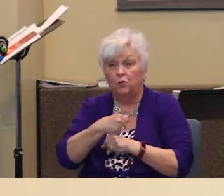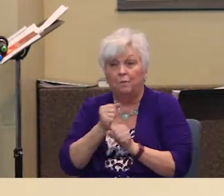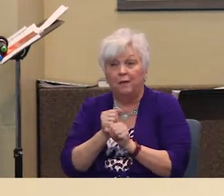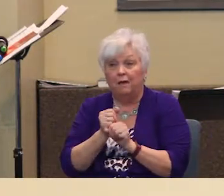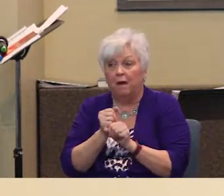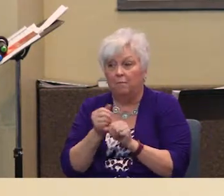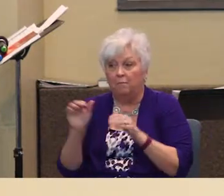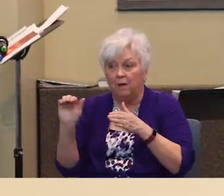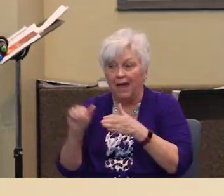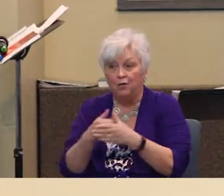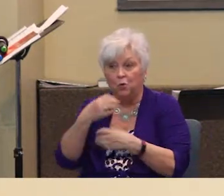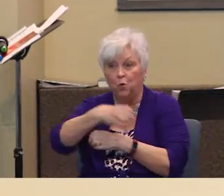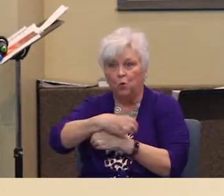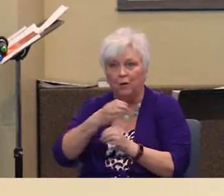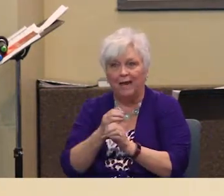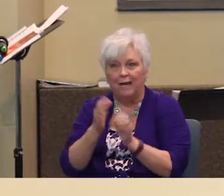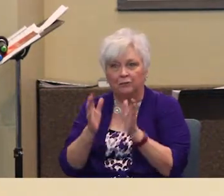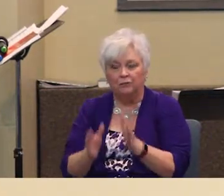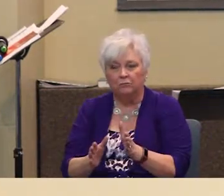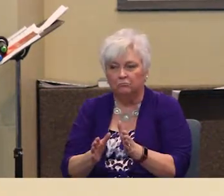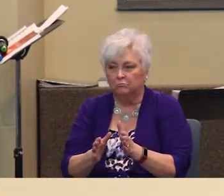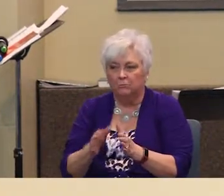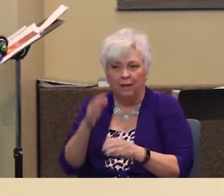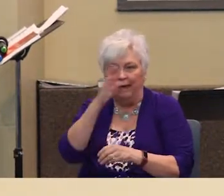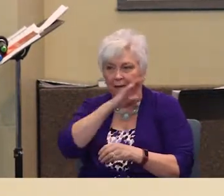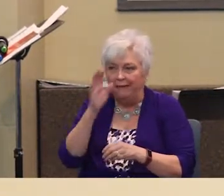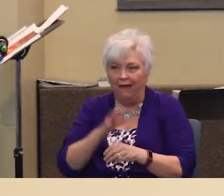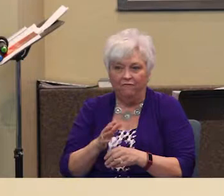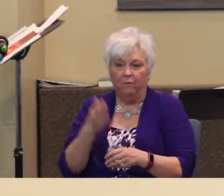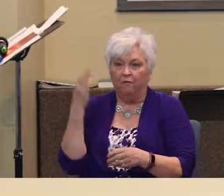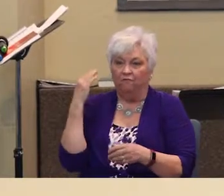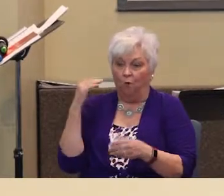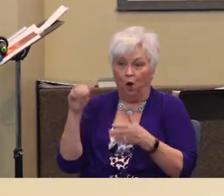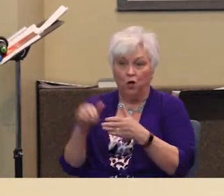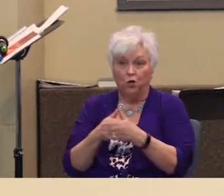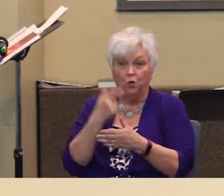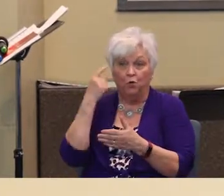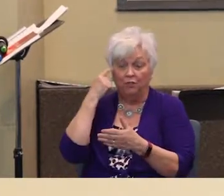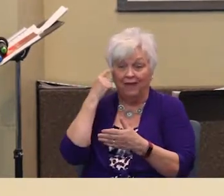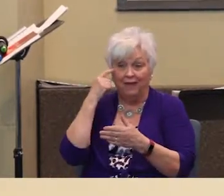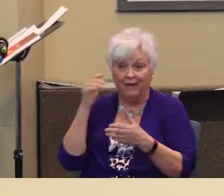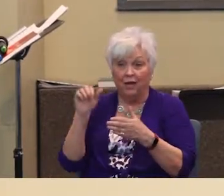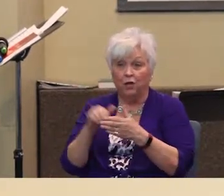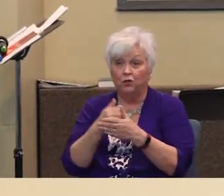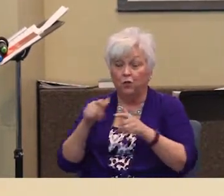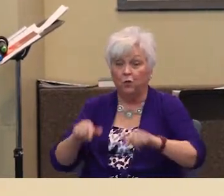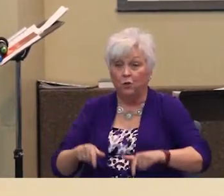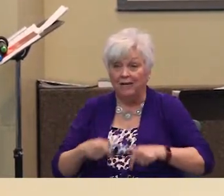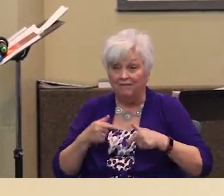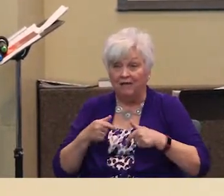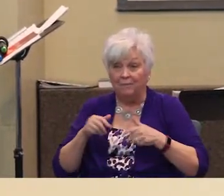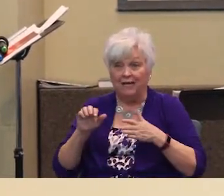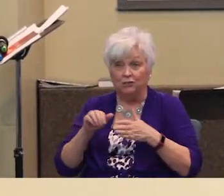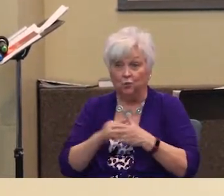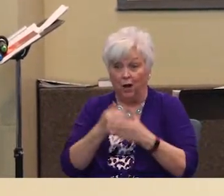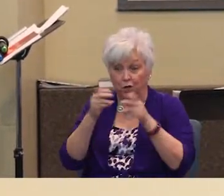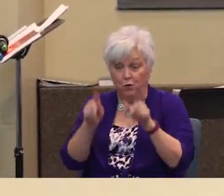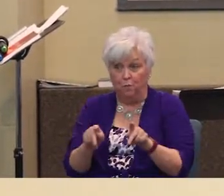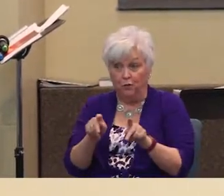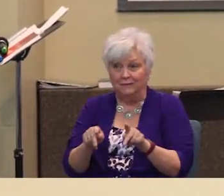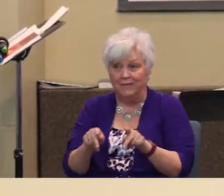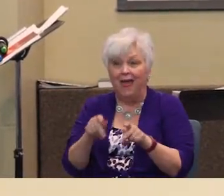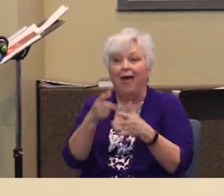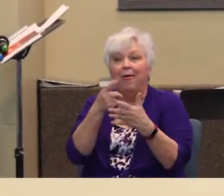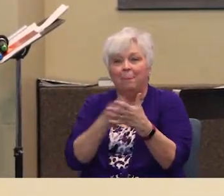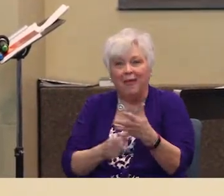never existed before, a new way of thinking, a new way of living, because you're a new person. That's what Jesus does. He takes